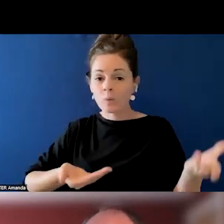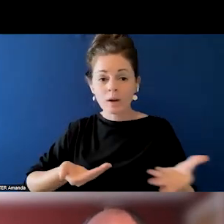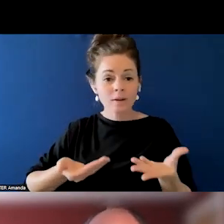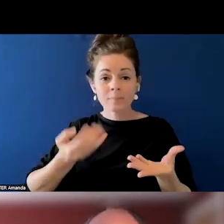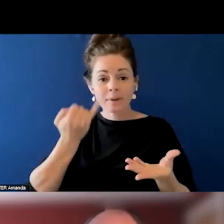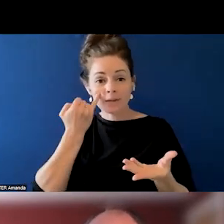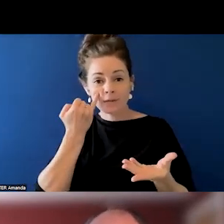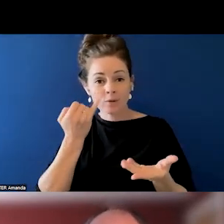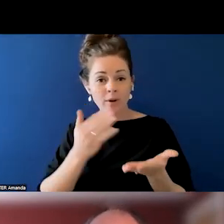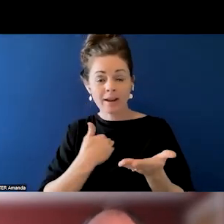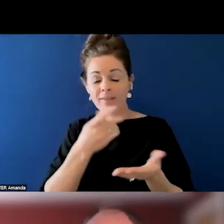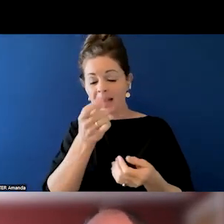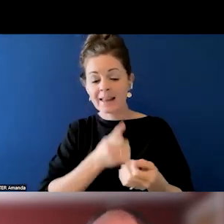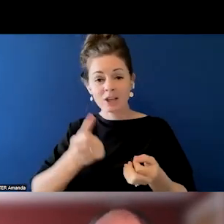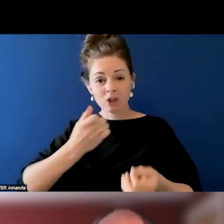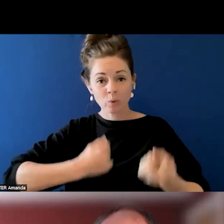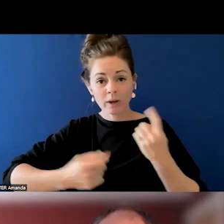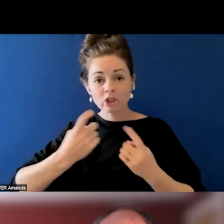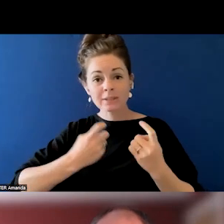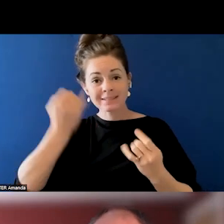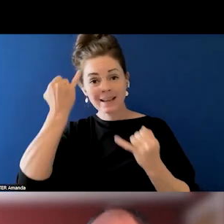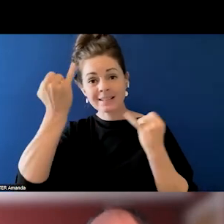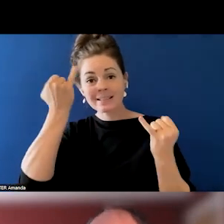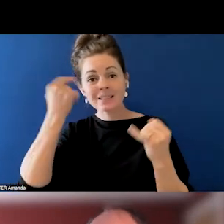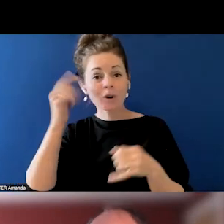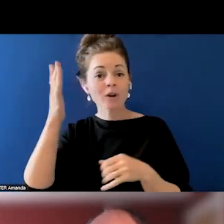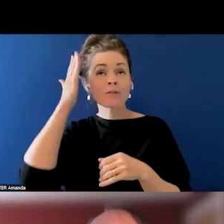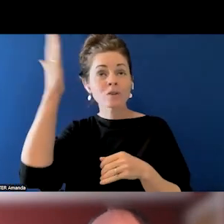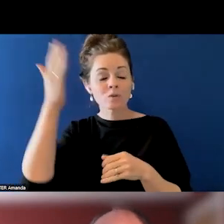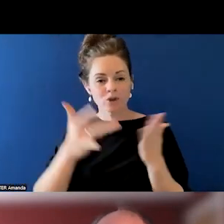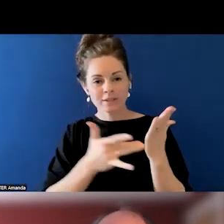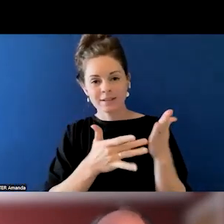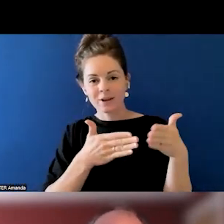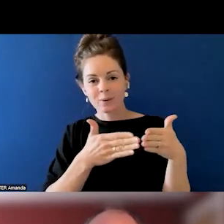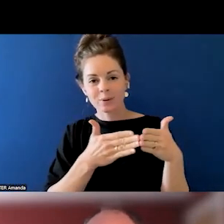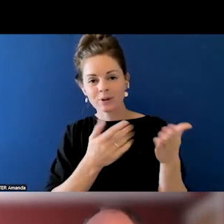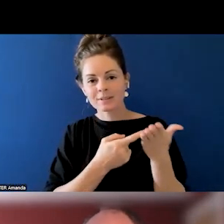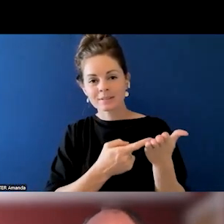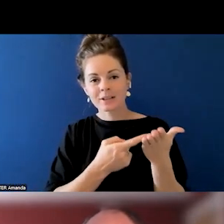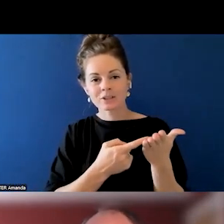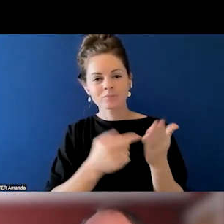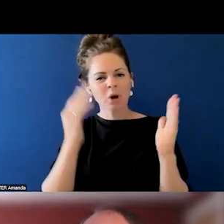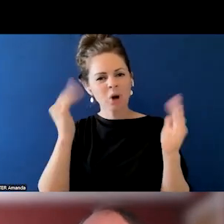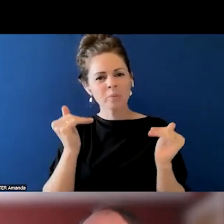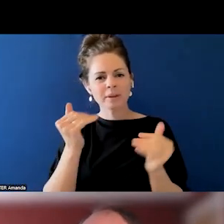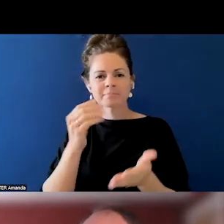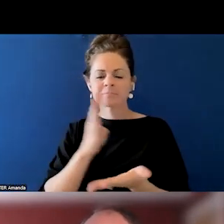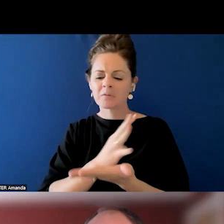both questions as well as ideas for future tech corners, as we're hoping to do this maybe every 4 to 6